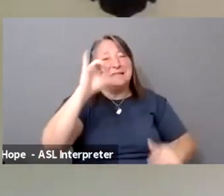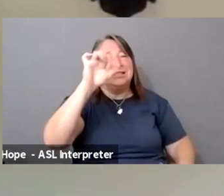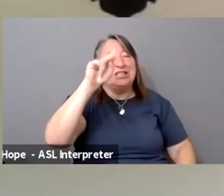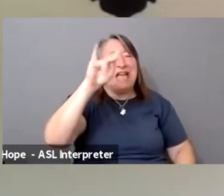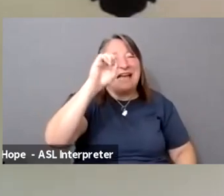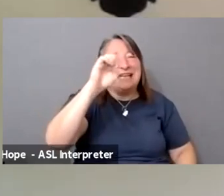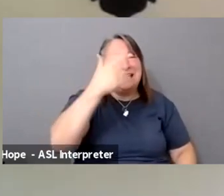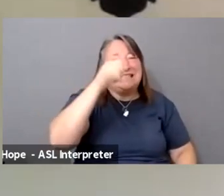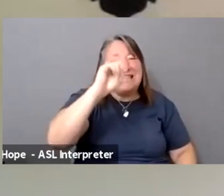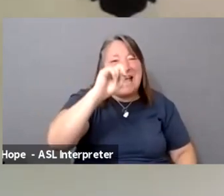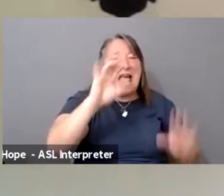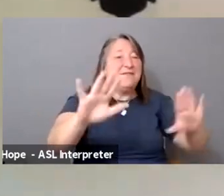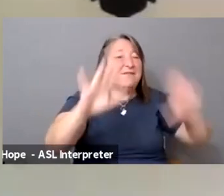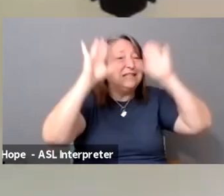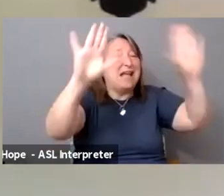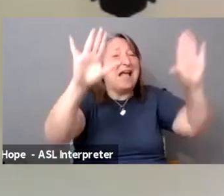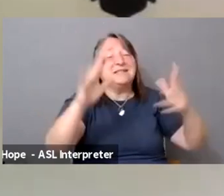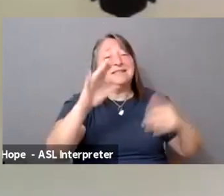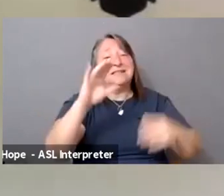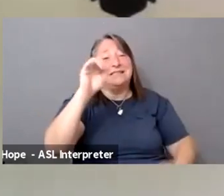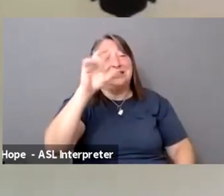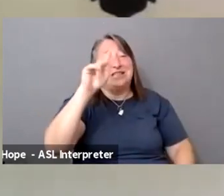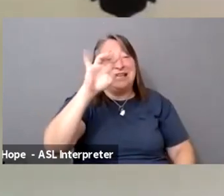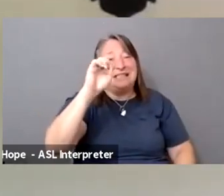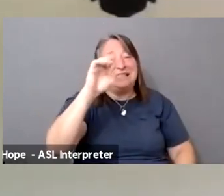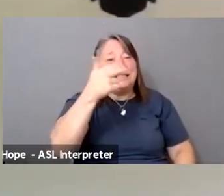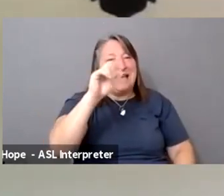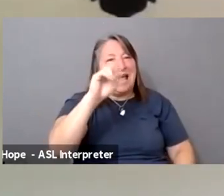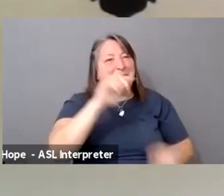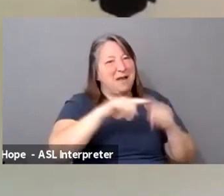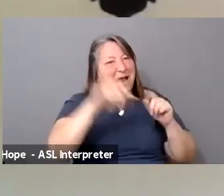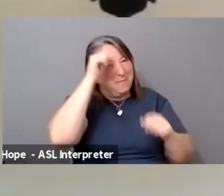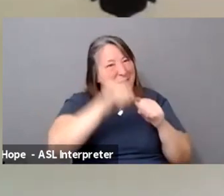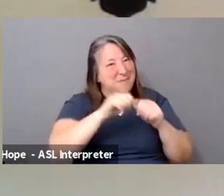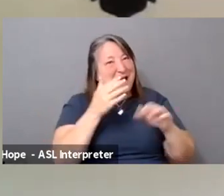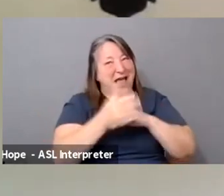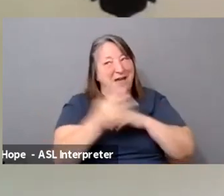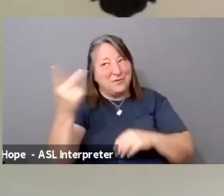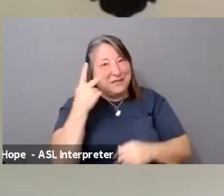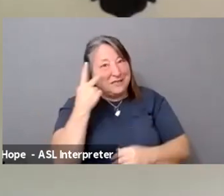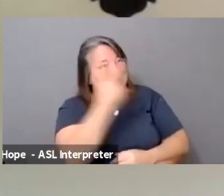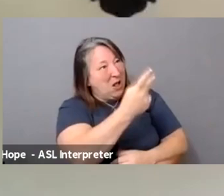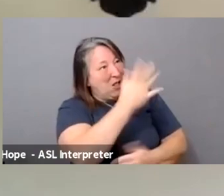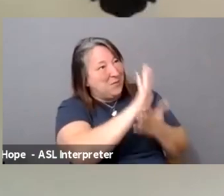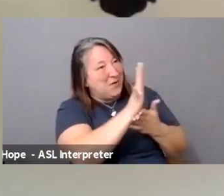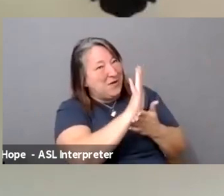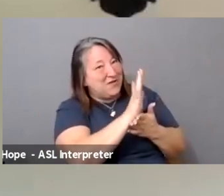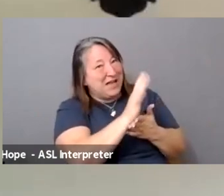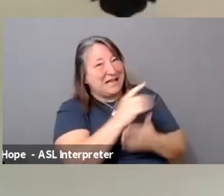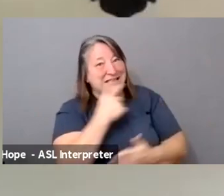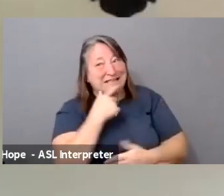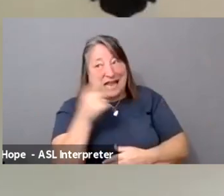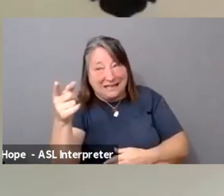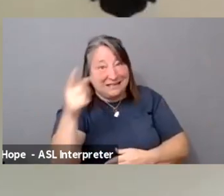that's fantastic. But I remember saying to him when we left, see, there's, you know,